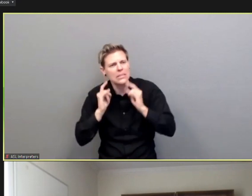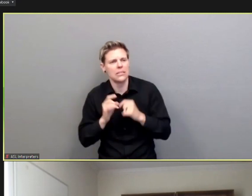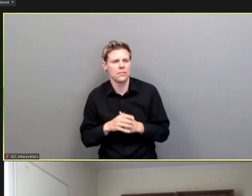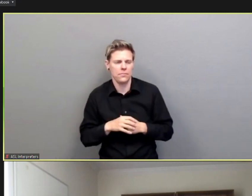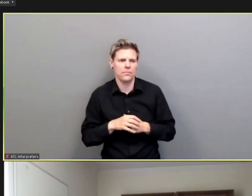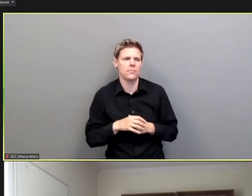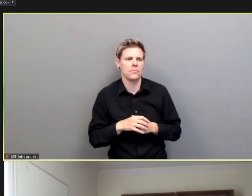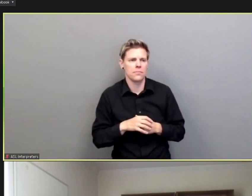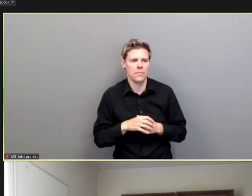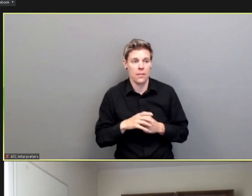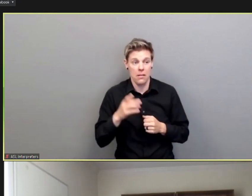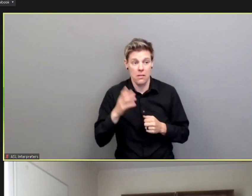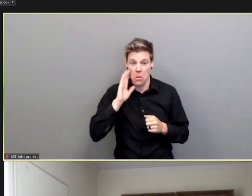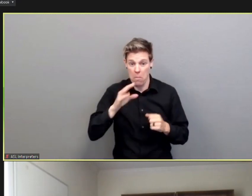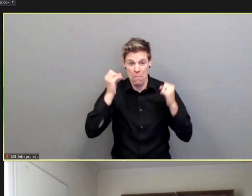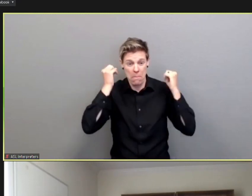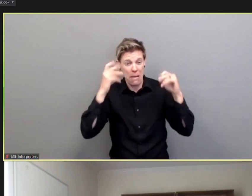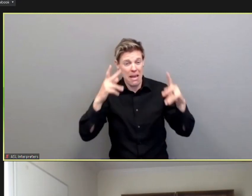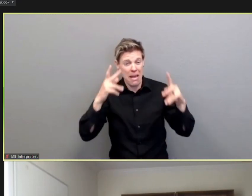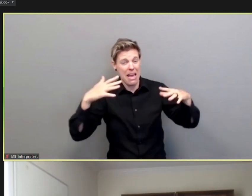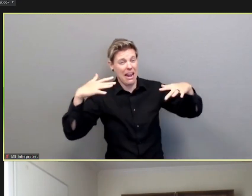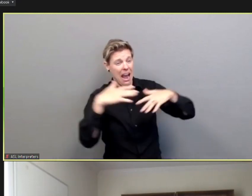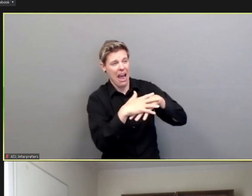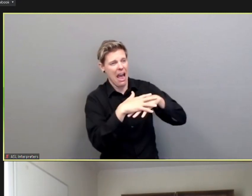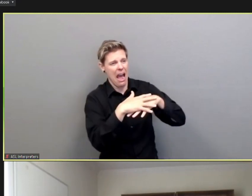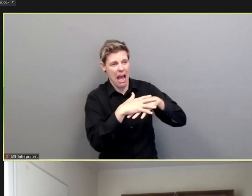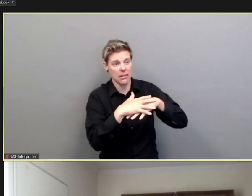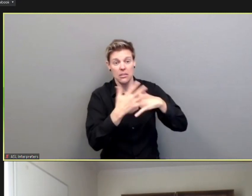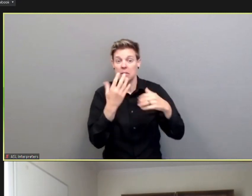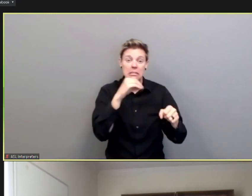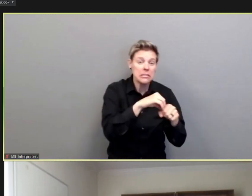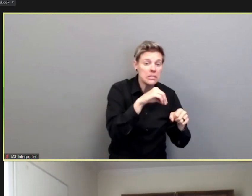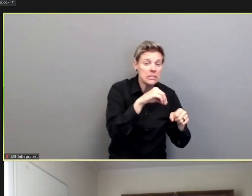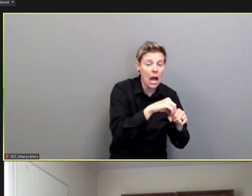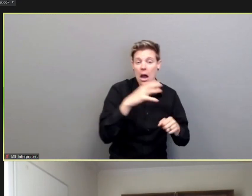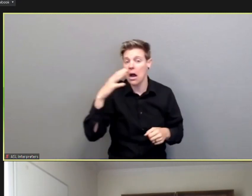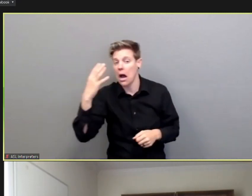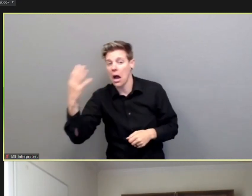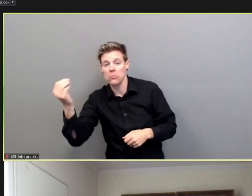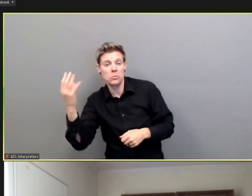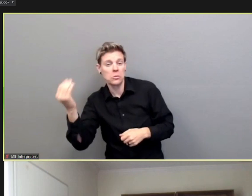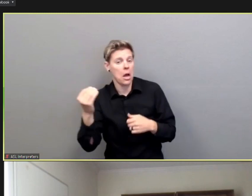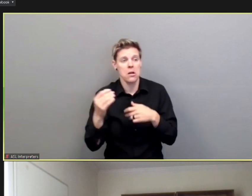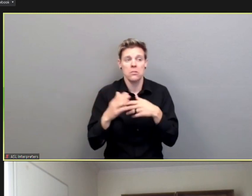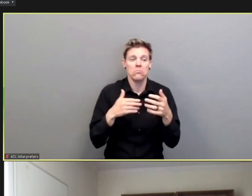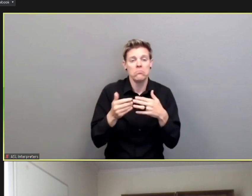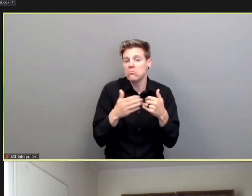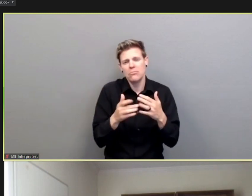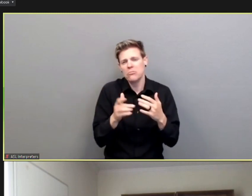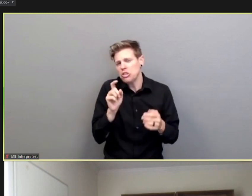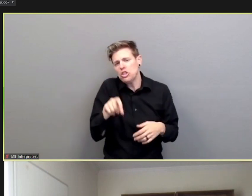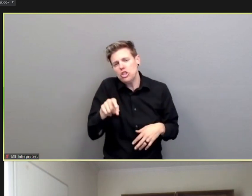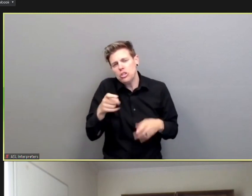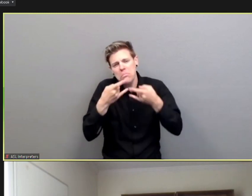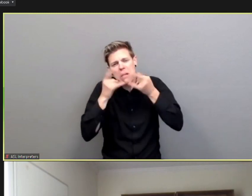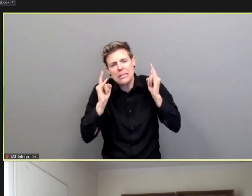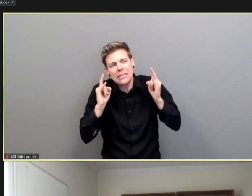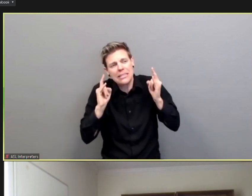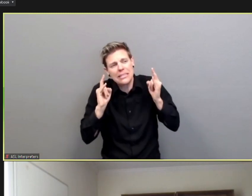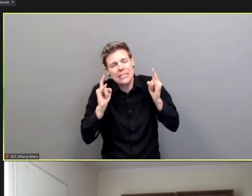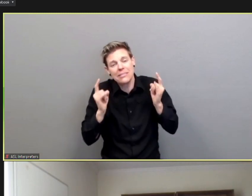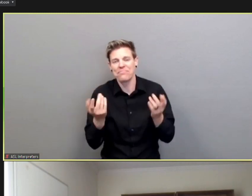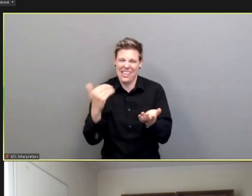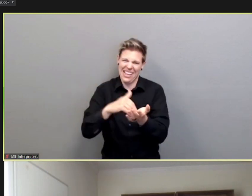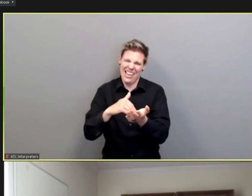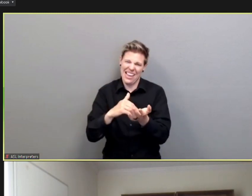people, whether it's indoors or outdoors, I would recommend masking. So I think that was probably consistent with what you